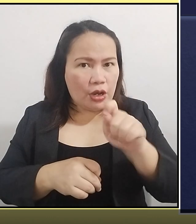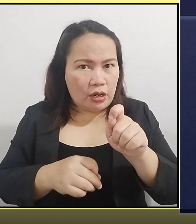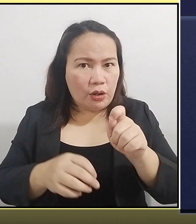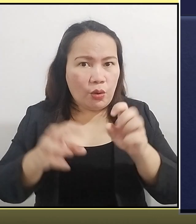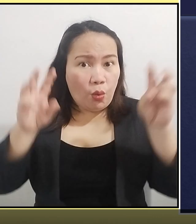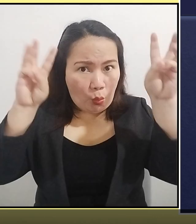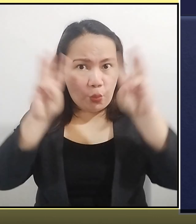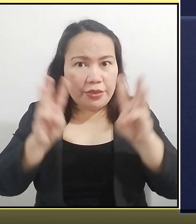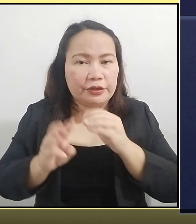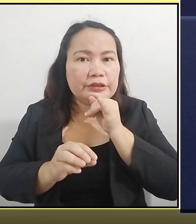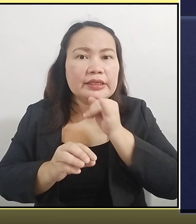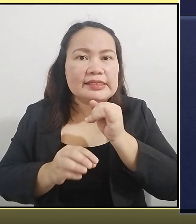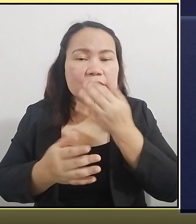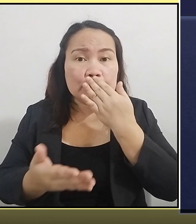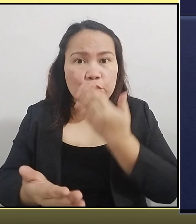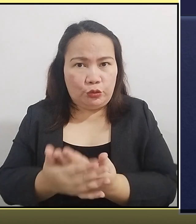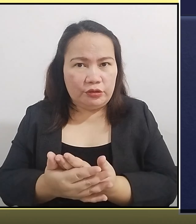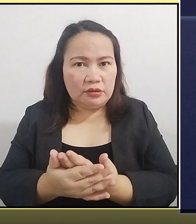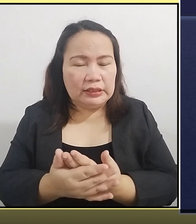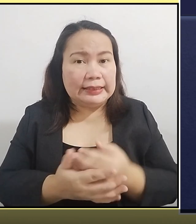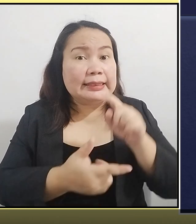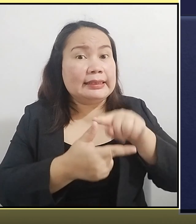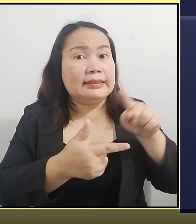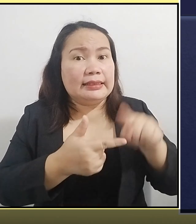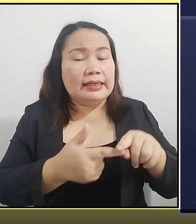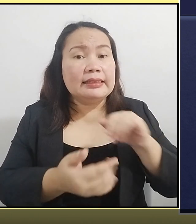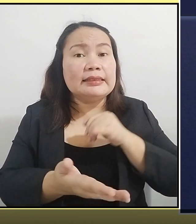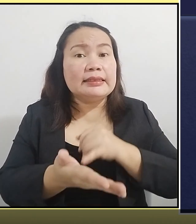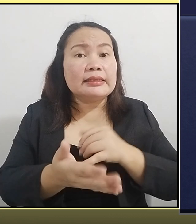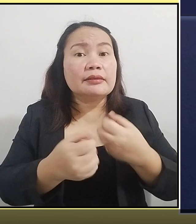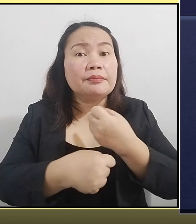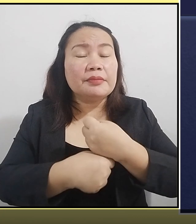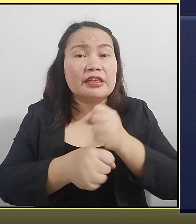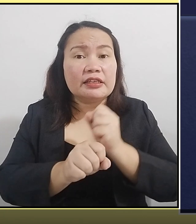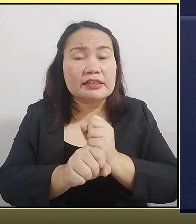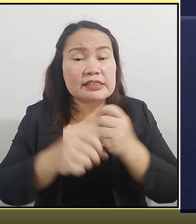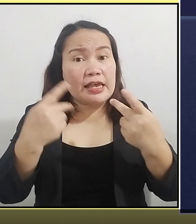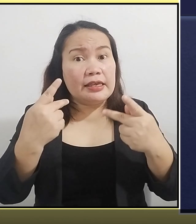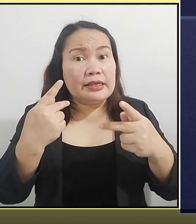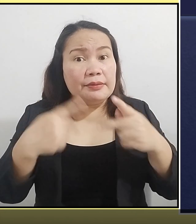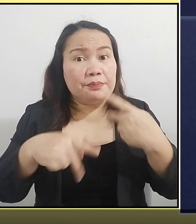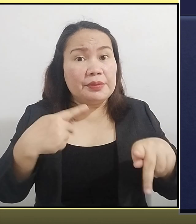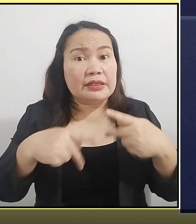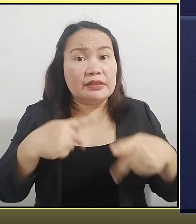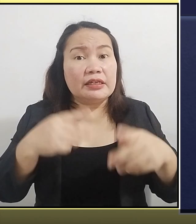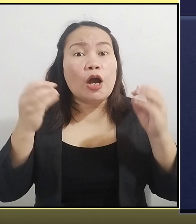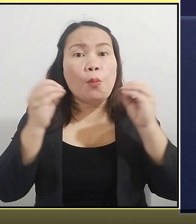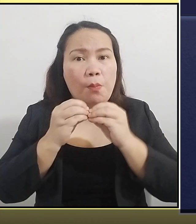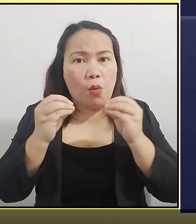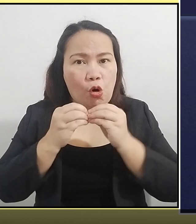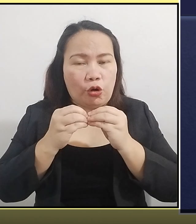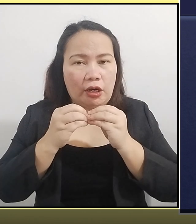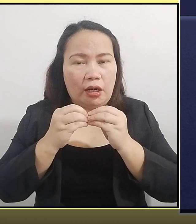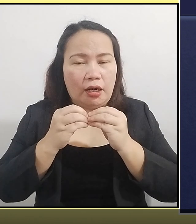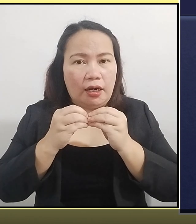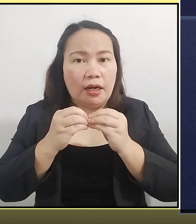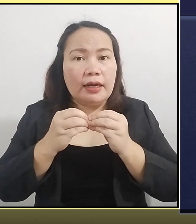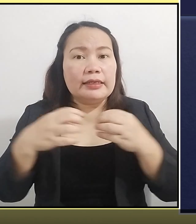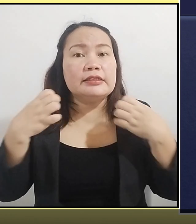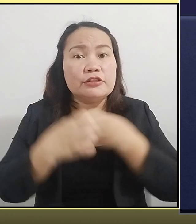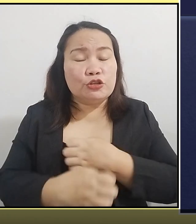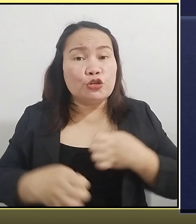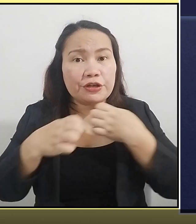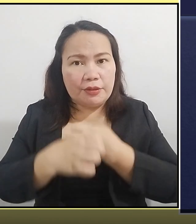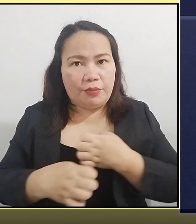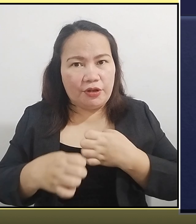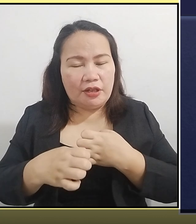is good, then it makes a picnic more enjoyable. Okay, so ayusin